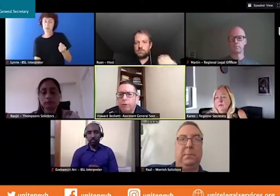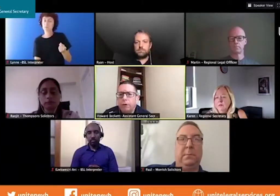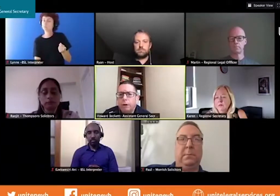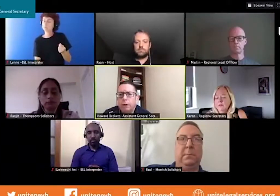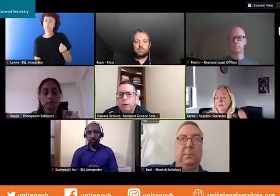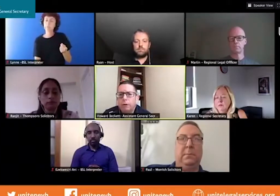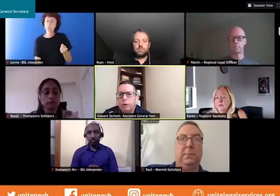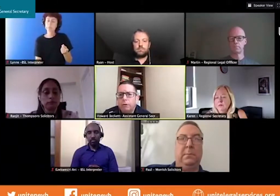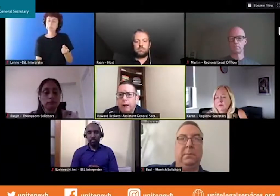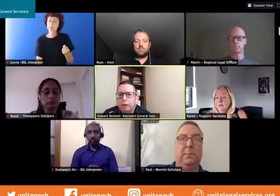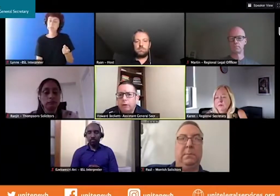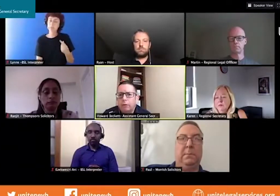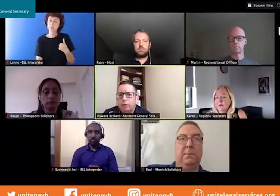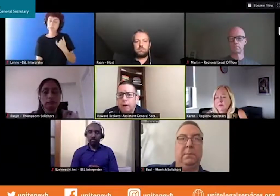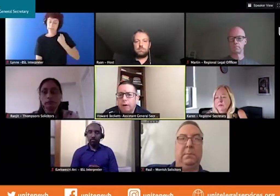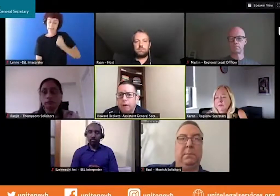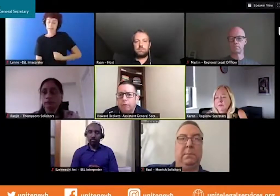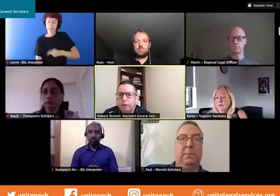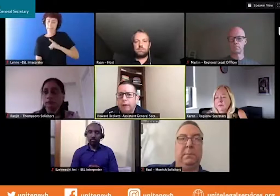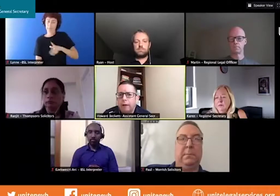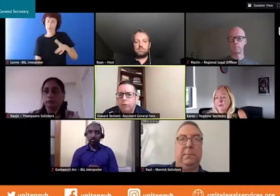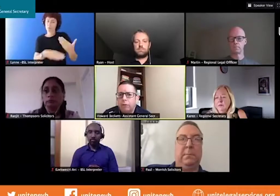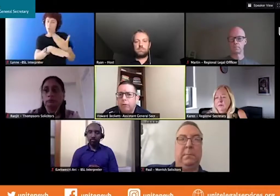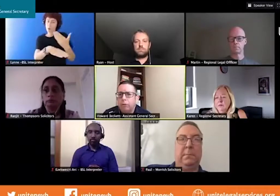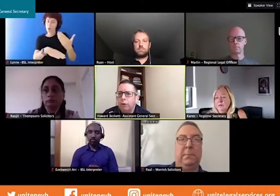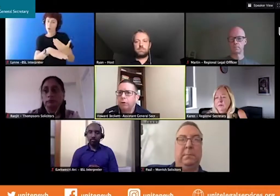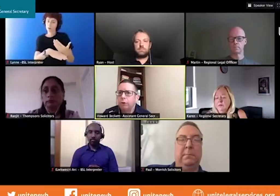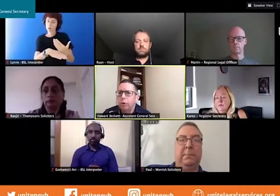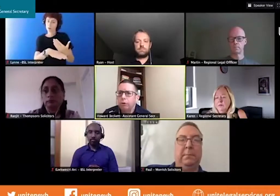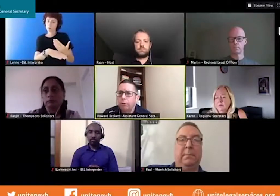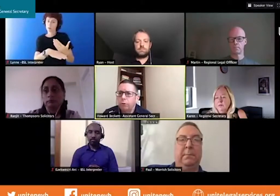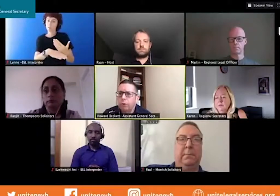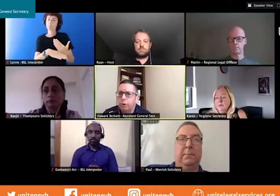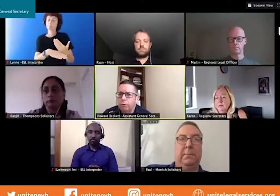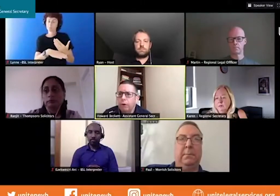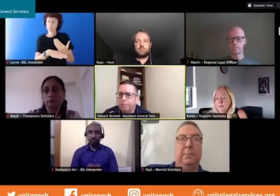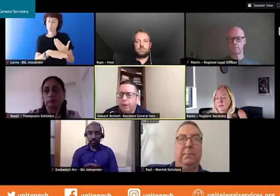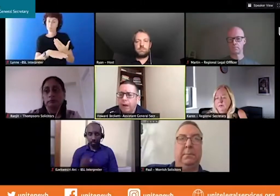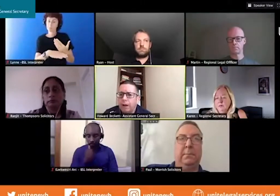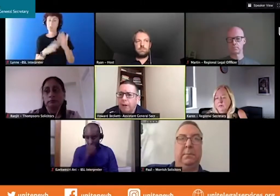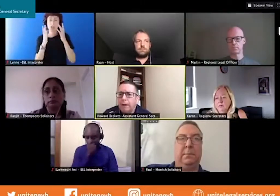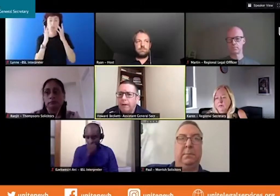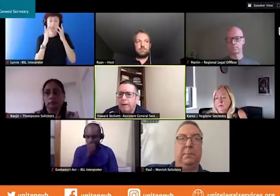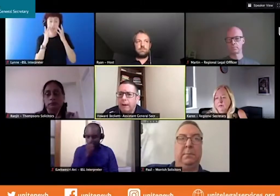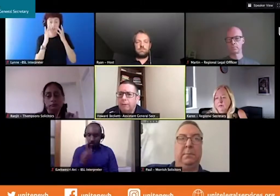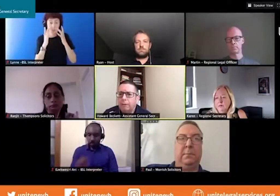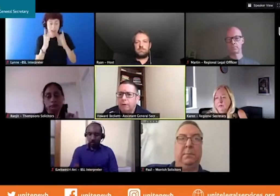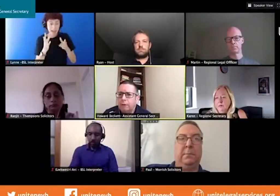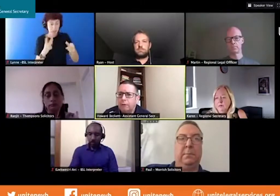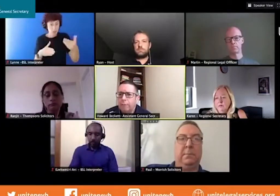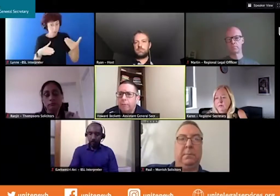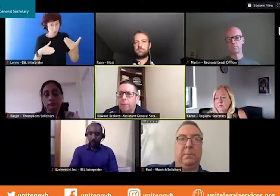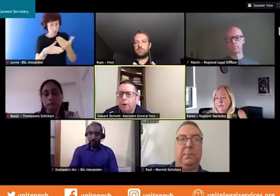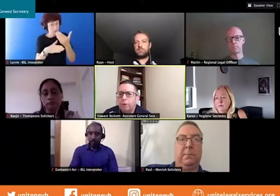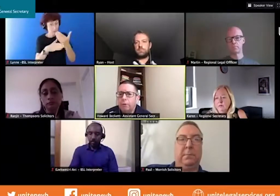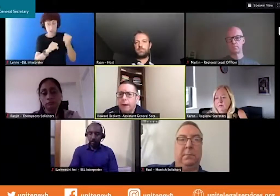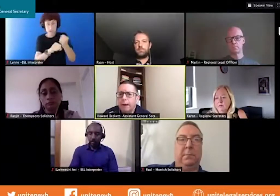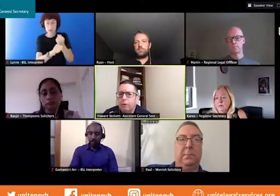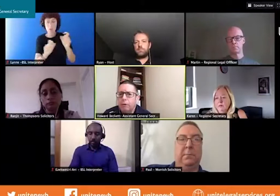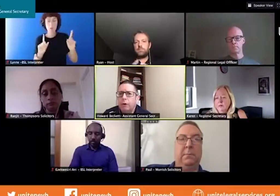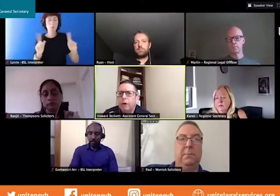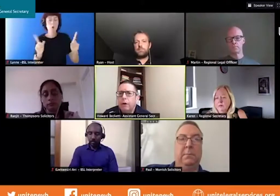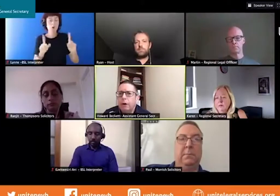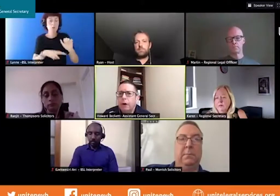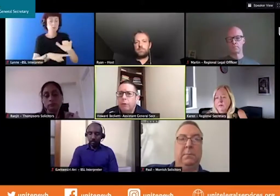to contract the COVID virus, then you should look at what your employer has done. Have they taken the necessary steps to protect